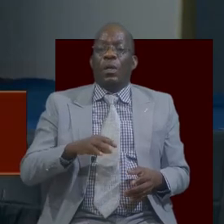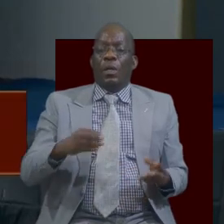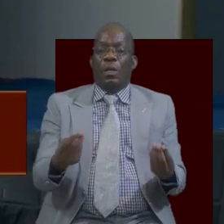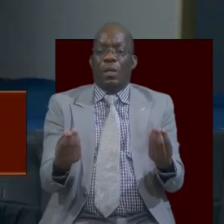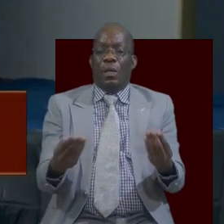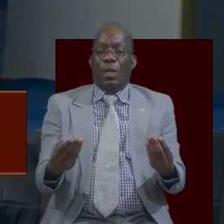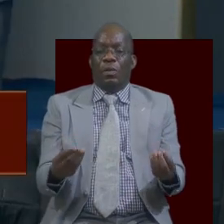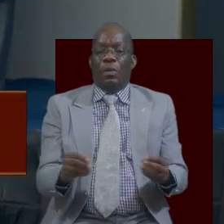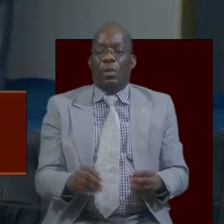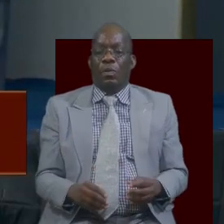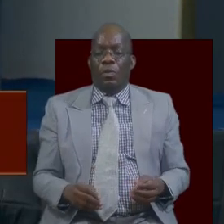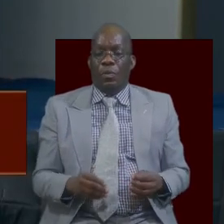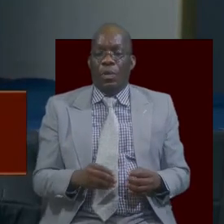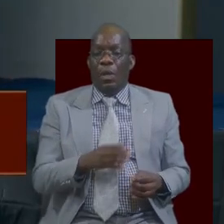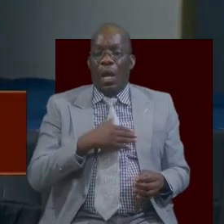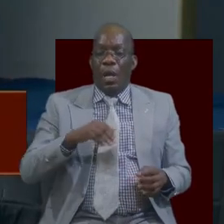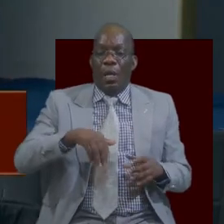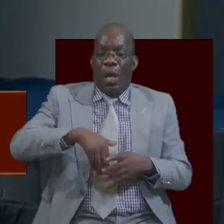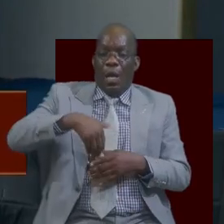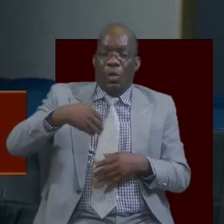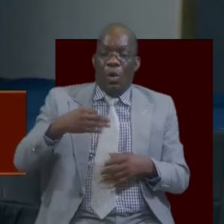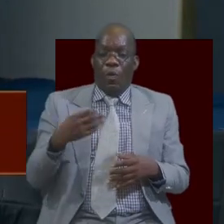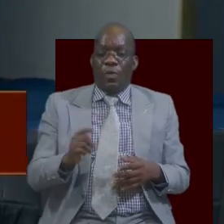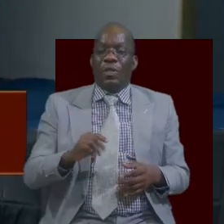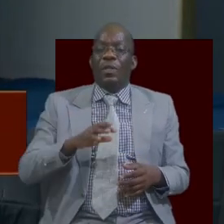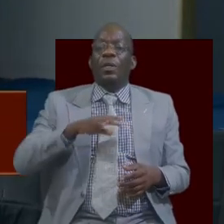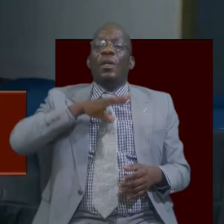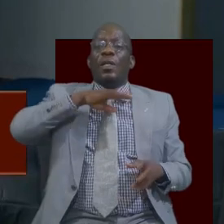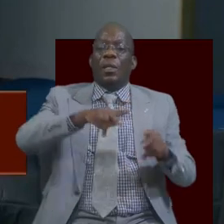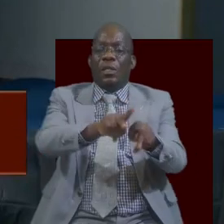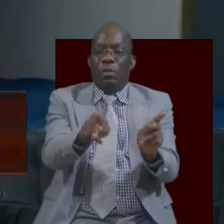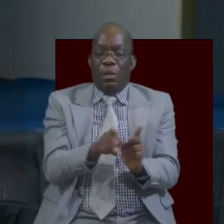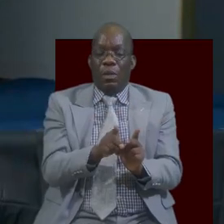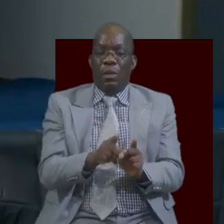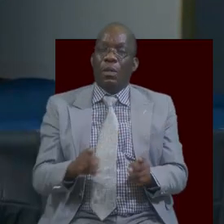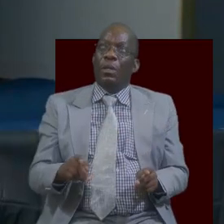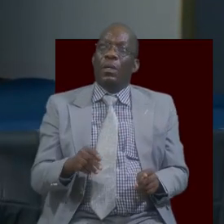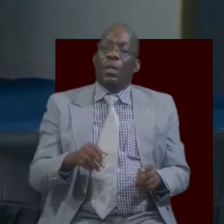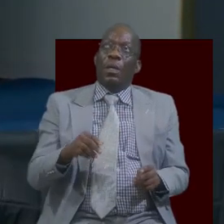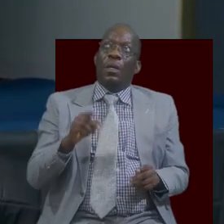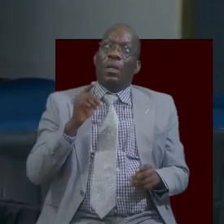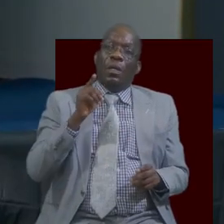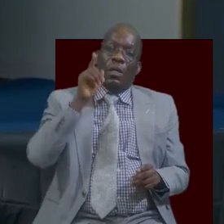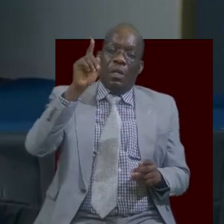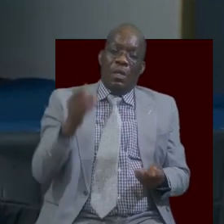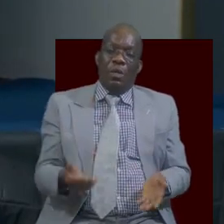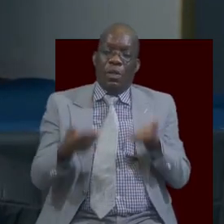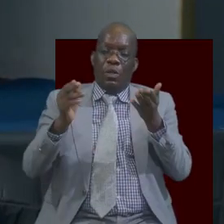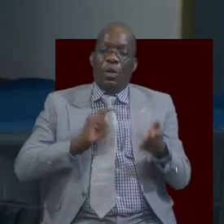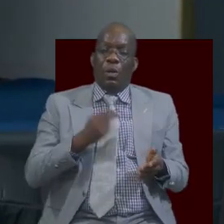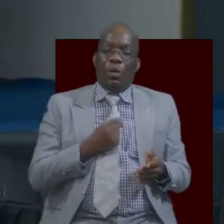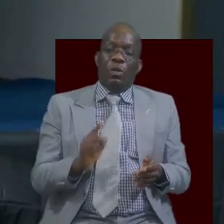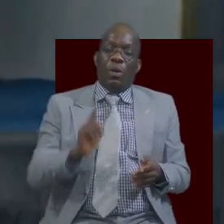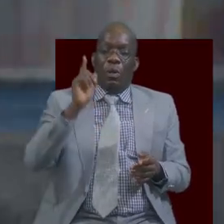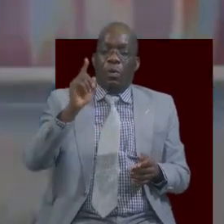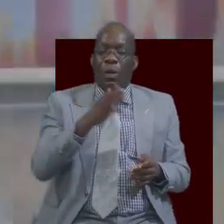and out of the dunghill he raises us up, and he makes us now to